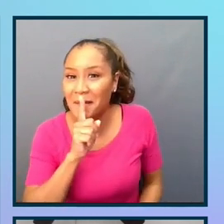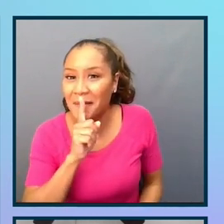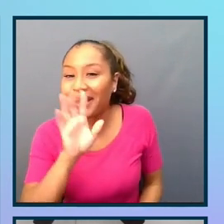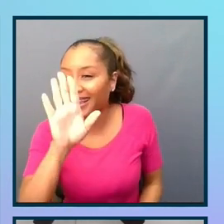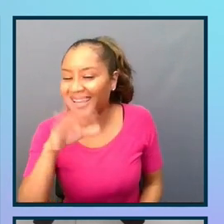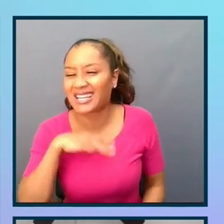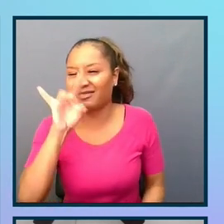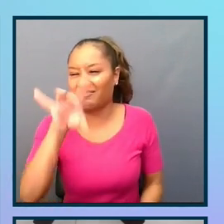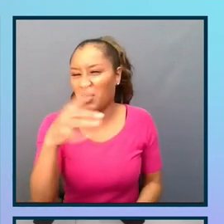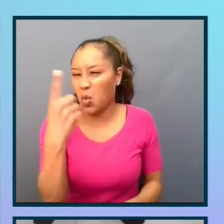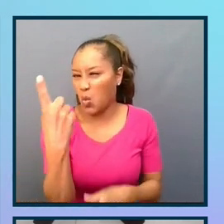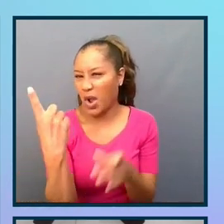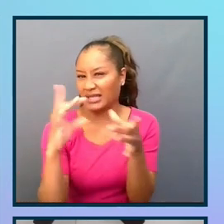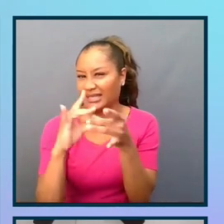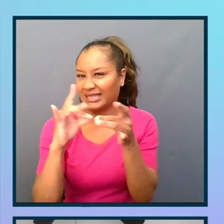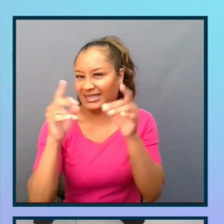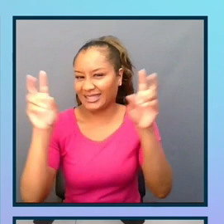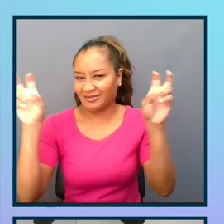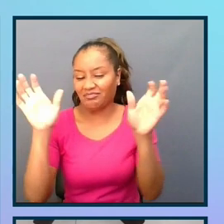quote from a design system landing page.